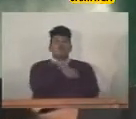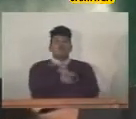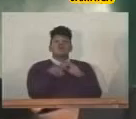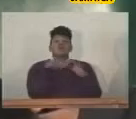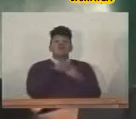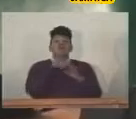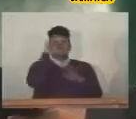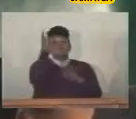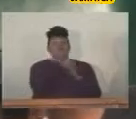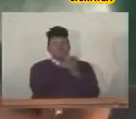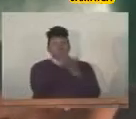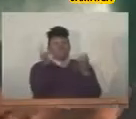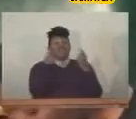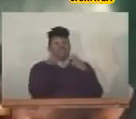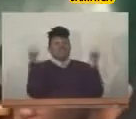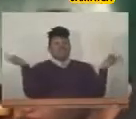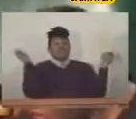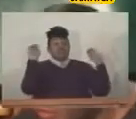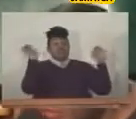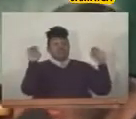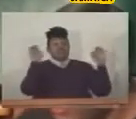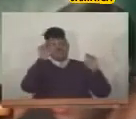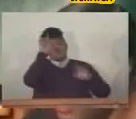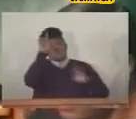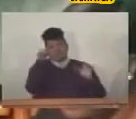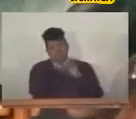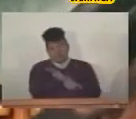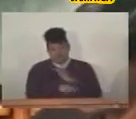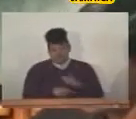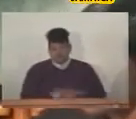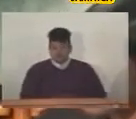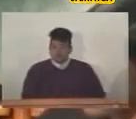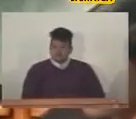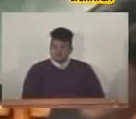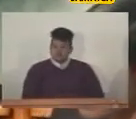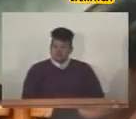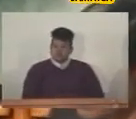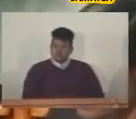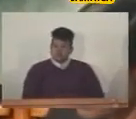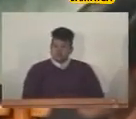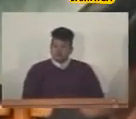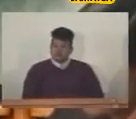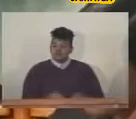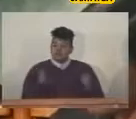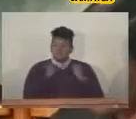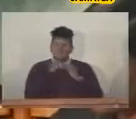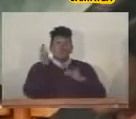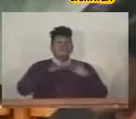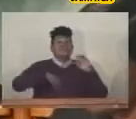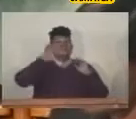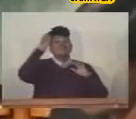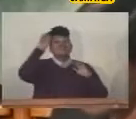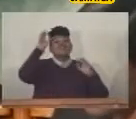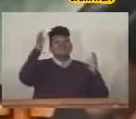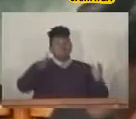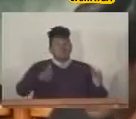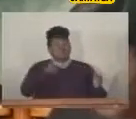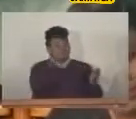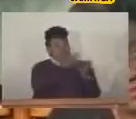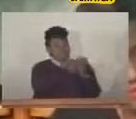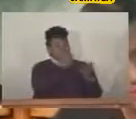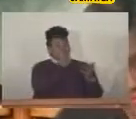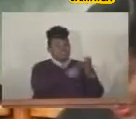the first week of the declaration of the state of emergency. More than 50 persons have been arrested and